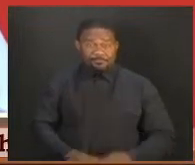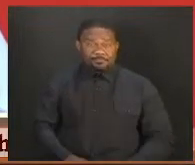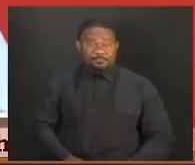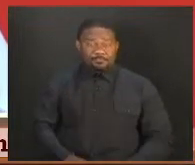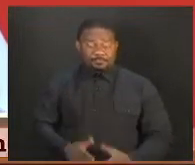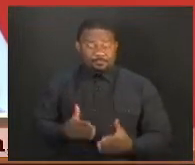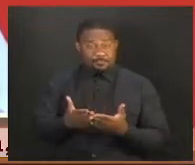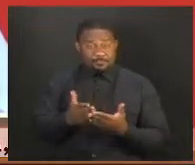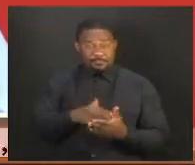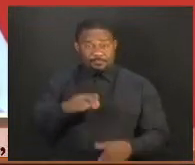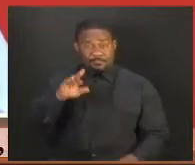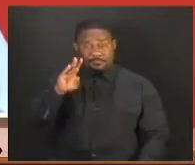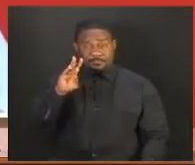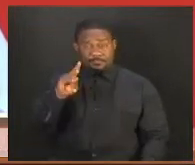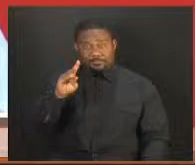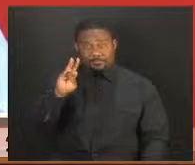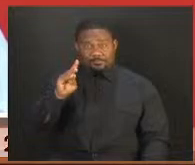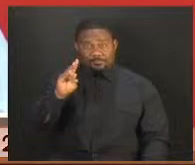17.